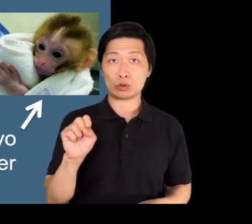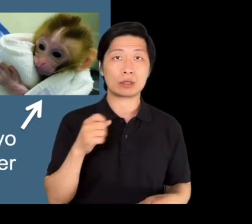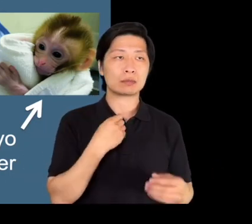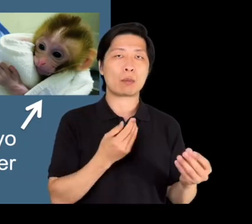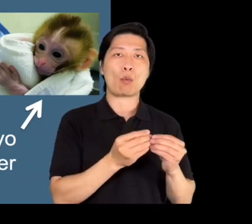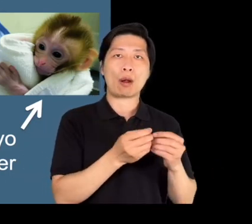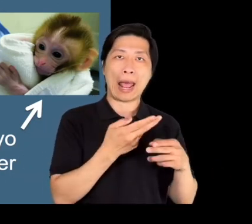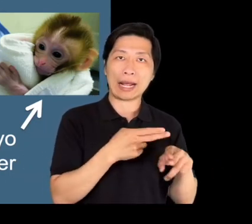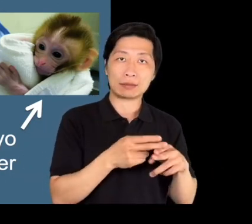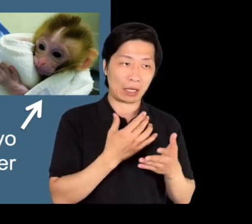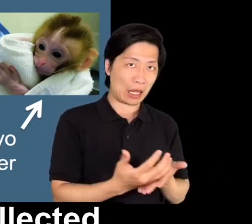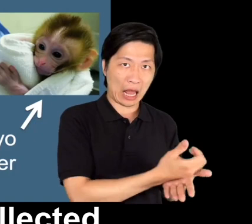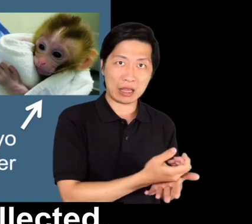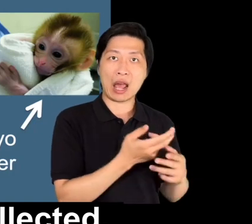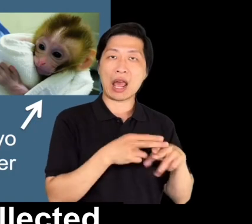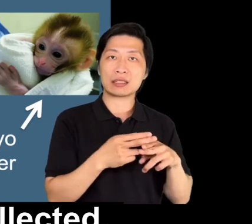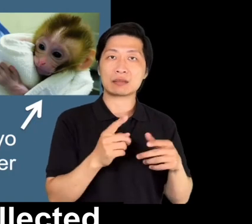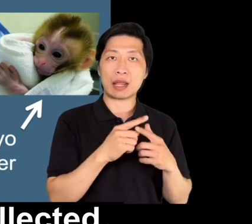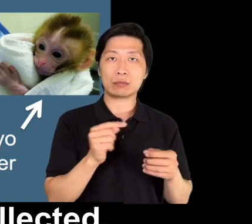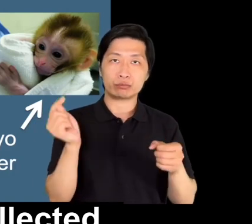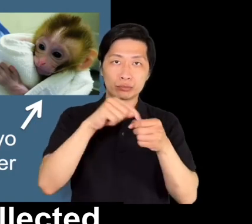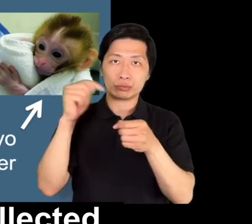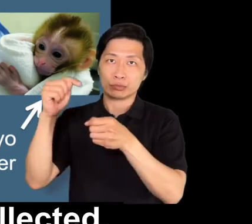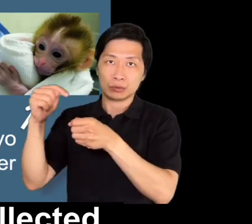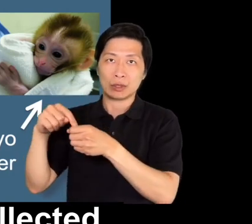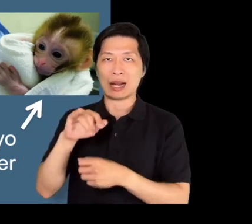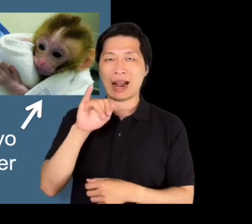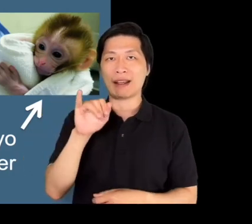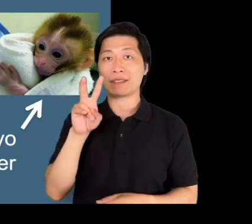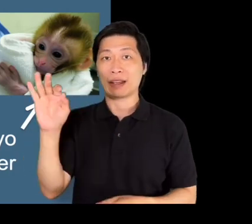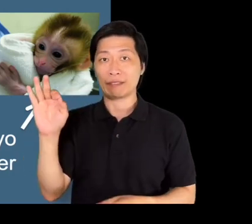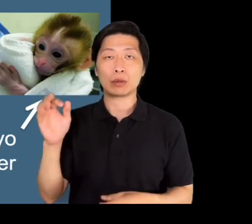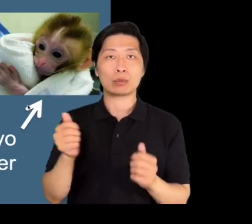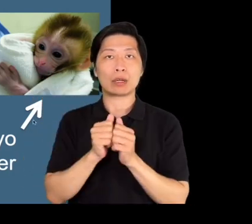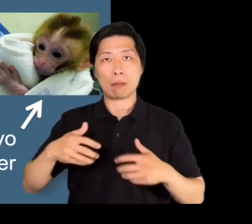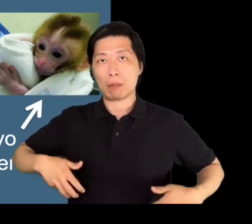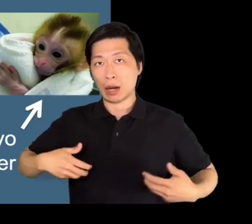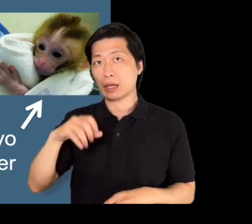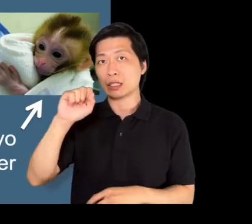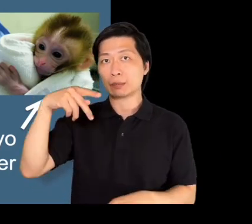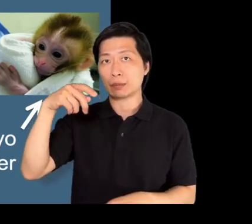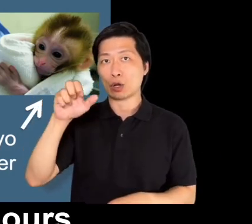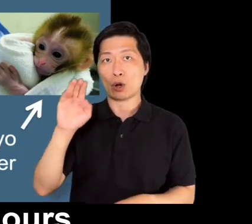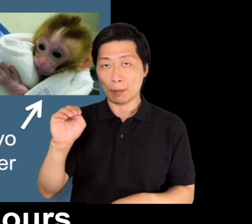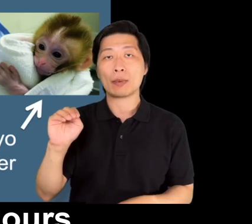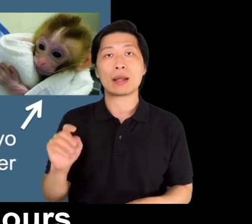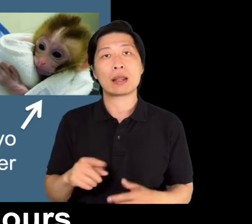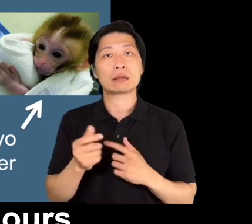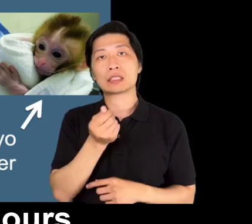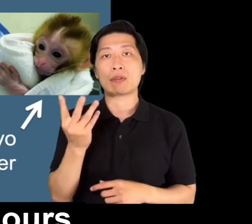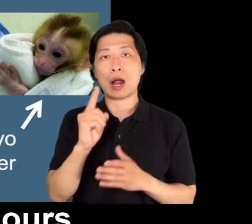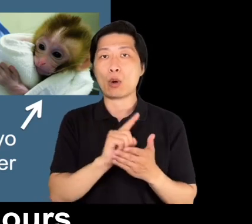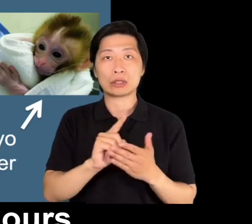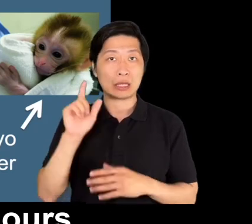fertilized in vitro with monkey sperm. And several hours later, they are treated